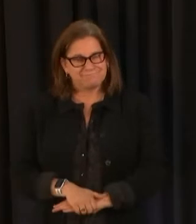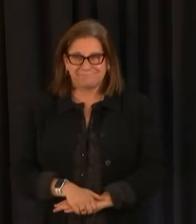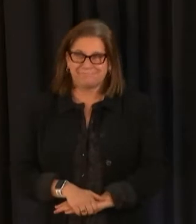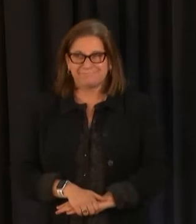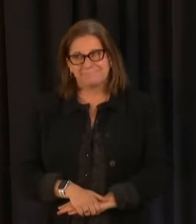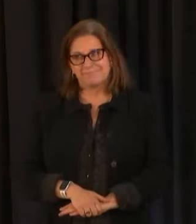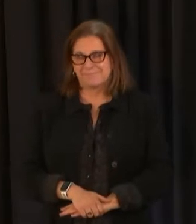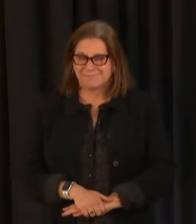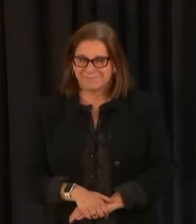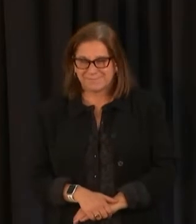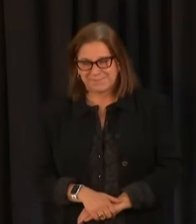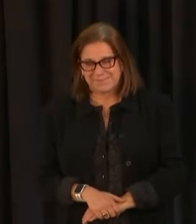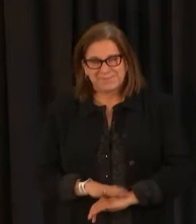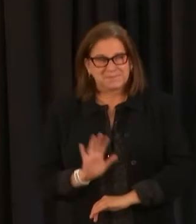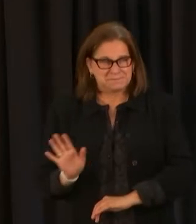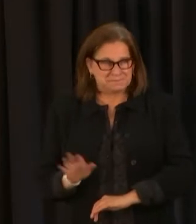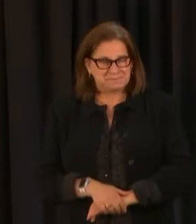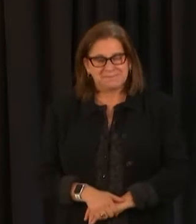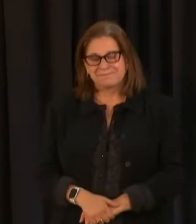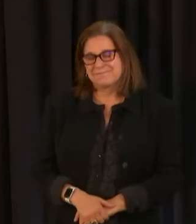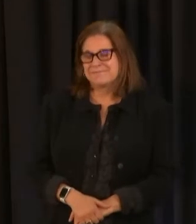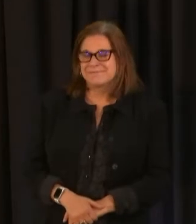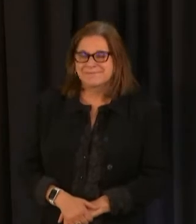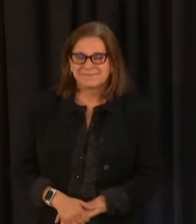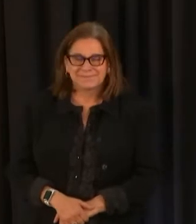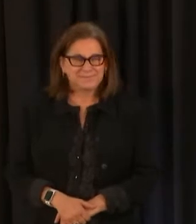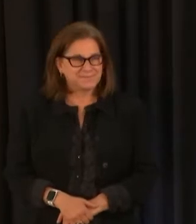Okay, and next.